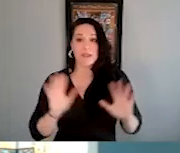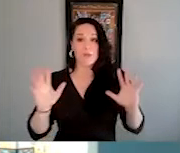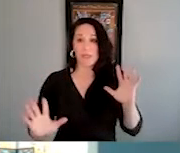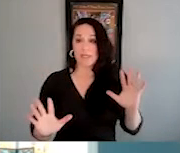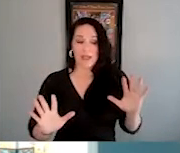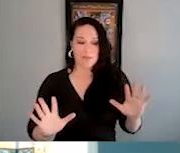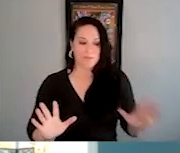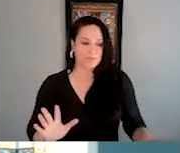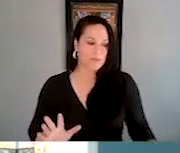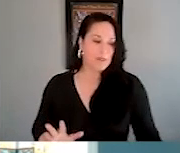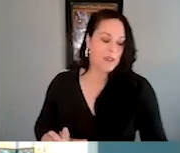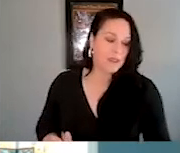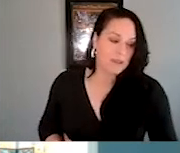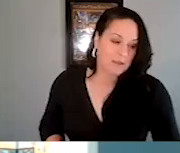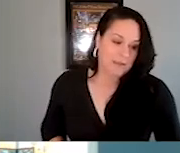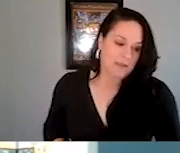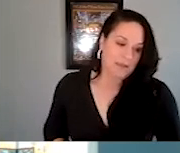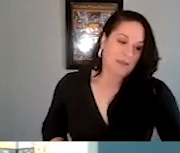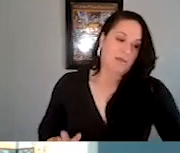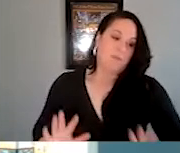were being really